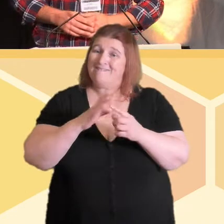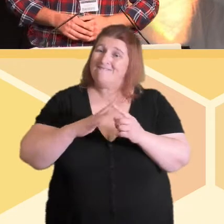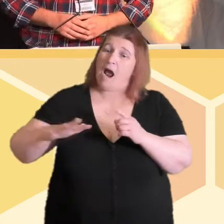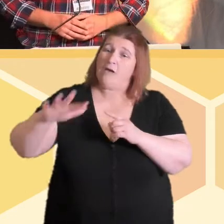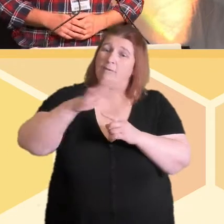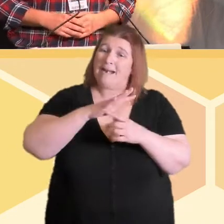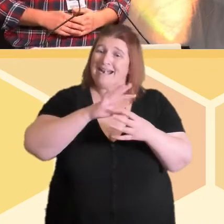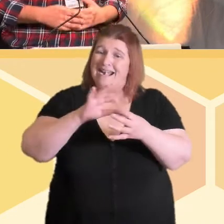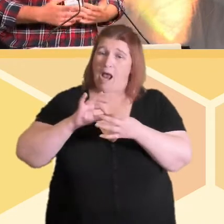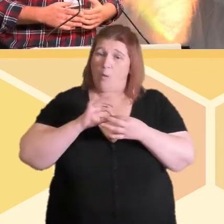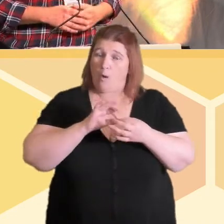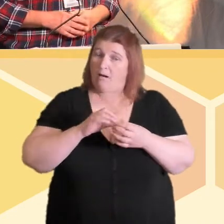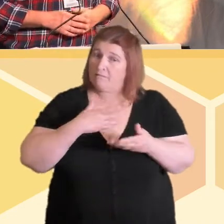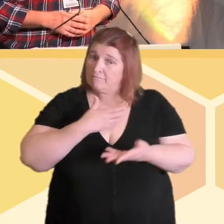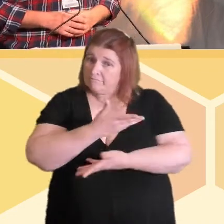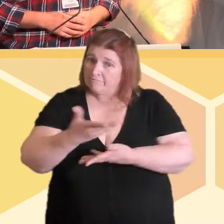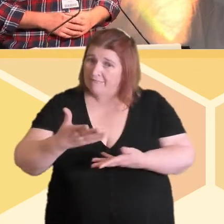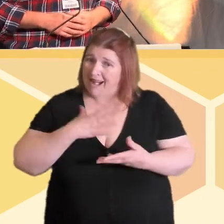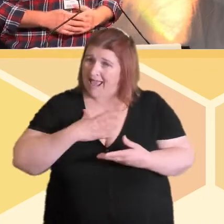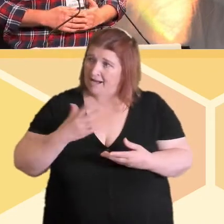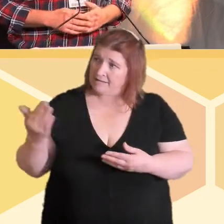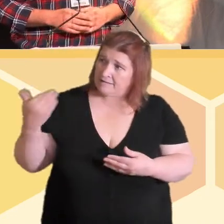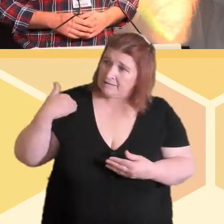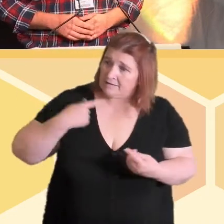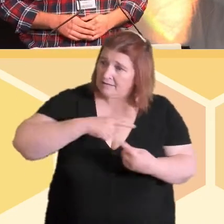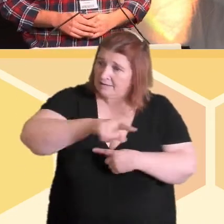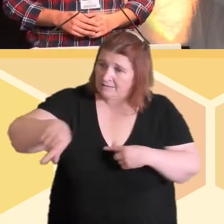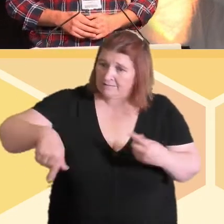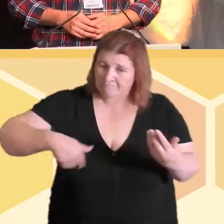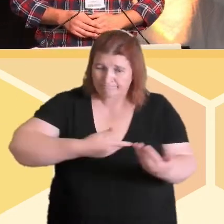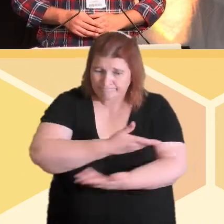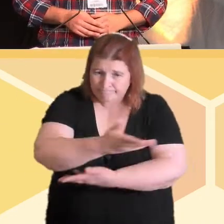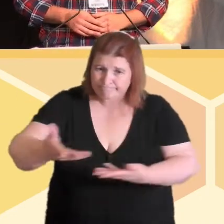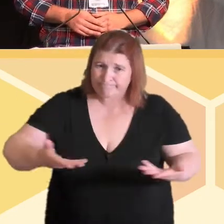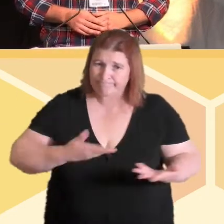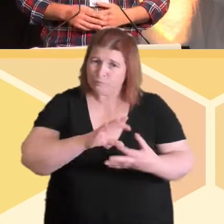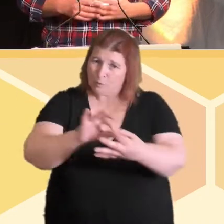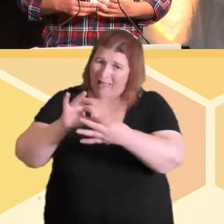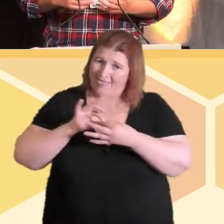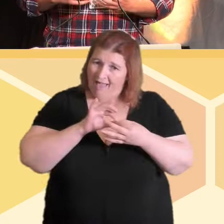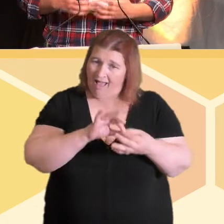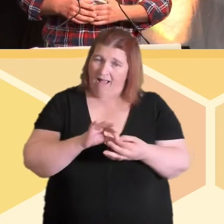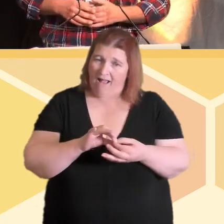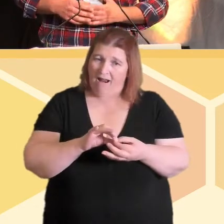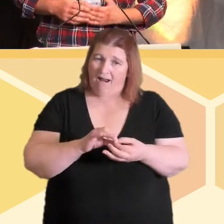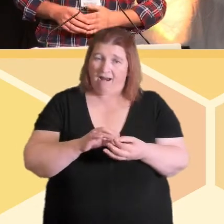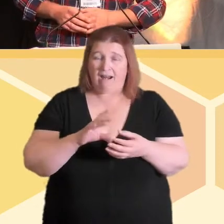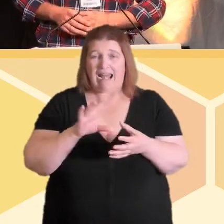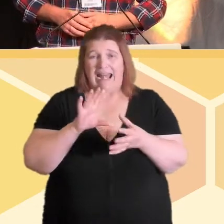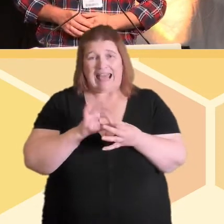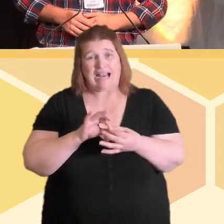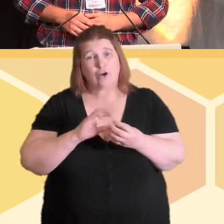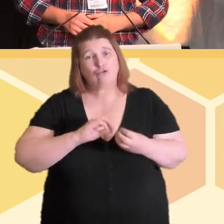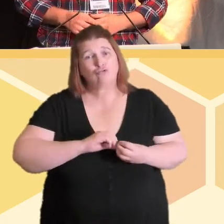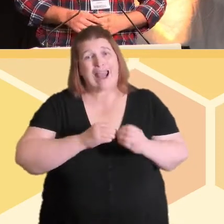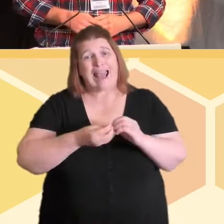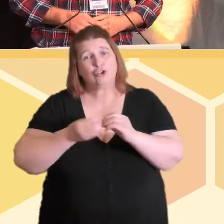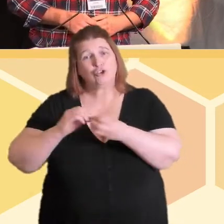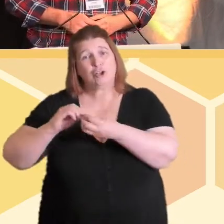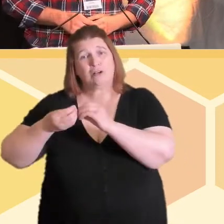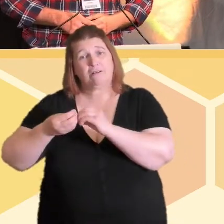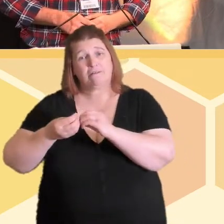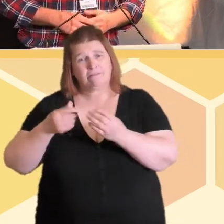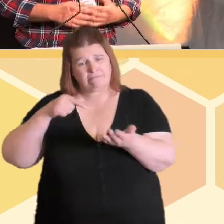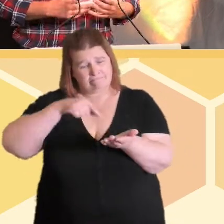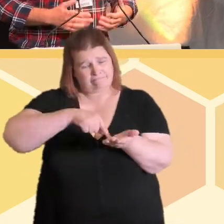a conversation that they would like us to have as Baptists together, to have around the place of creation care in the